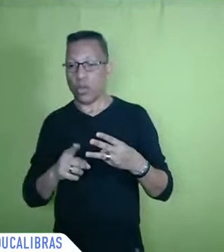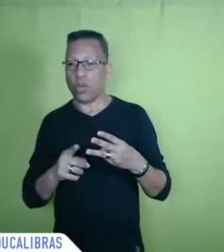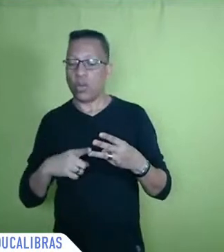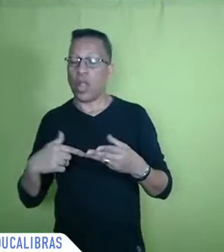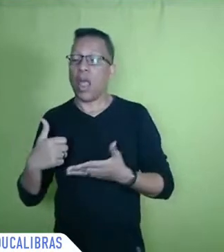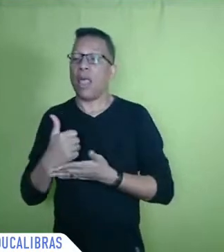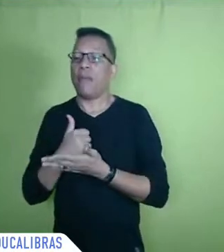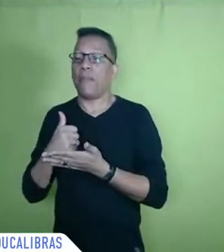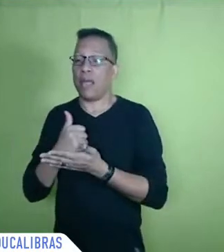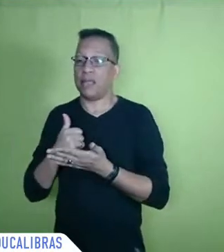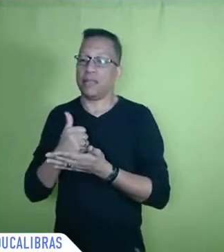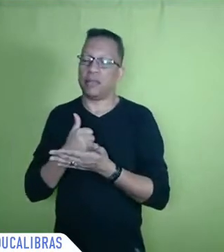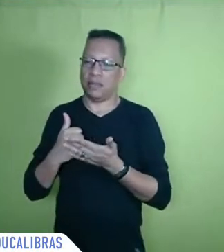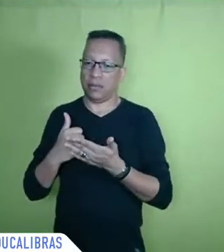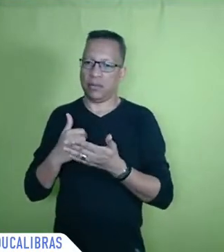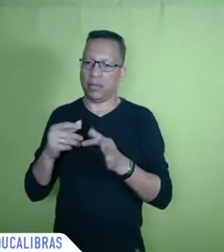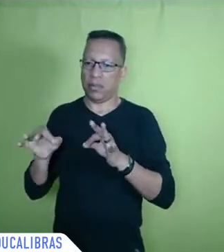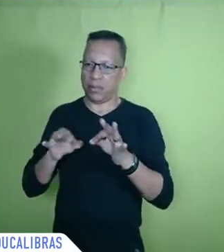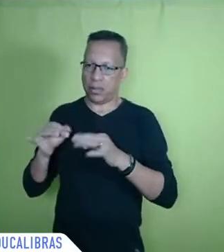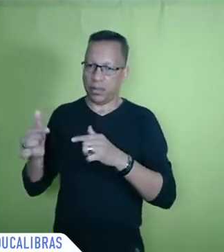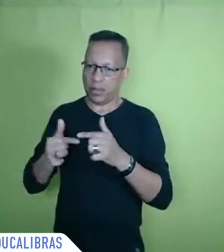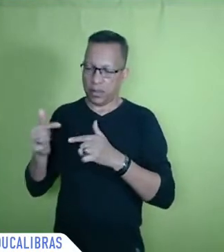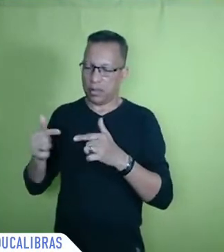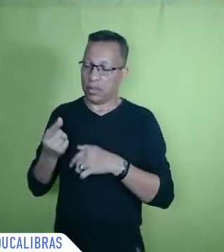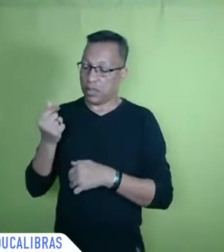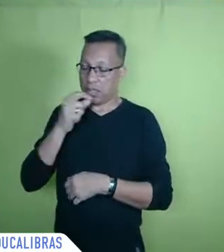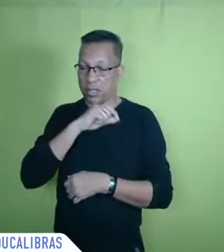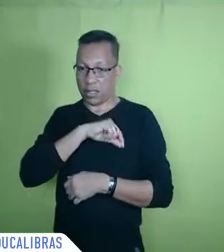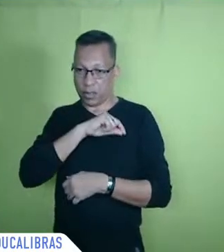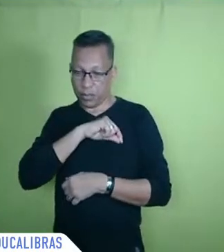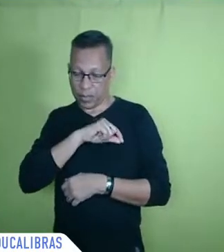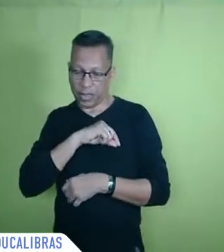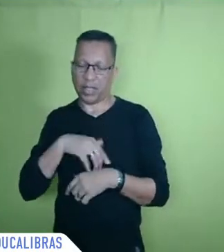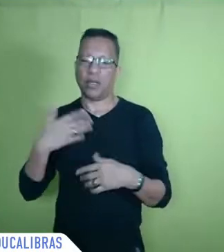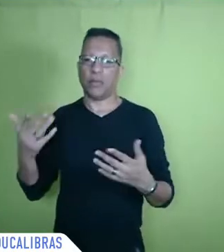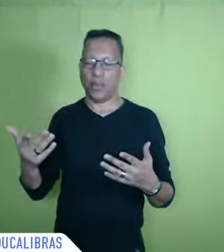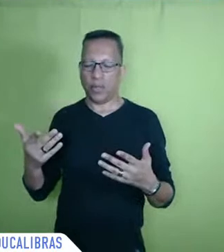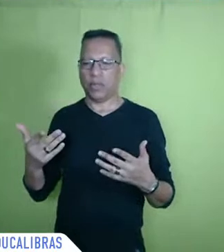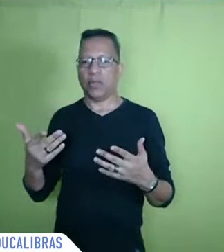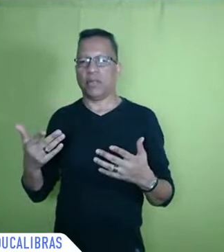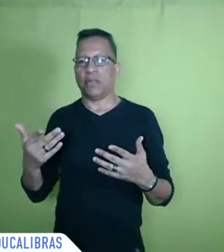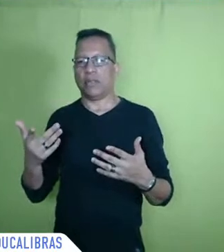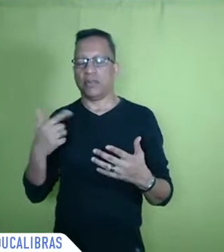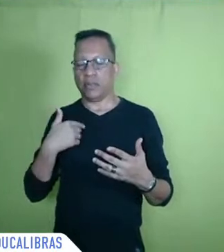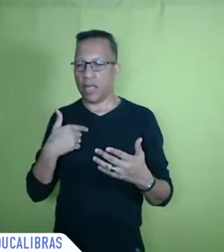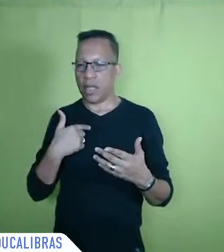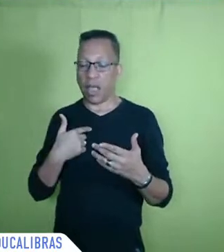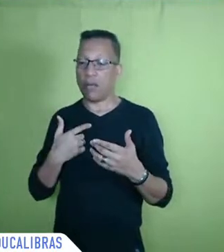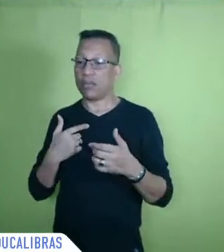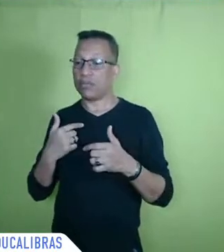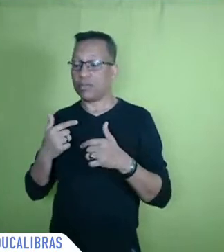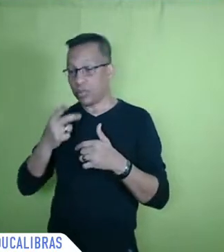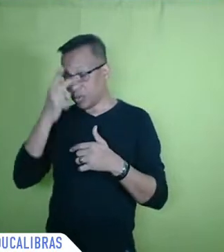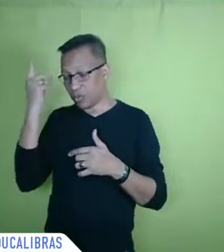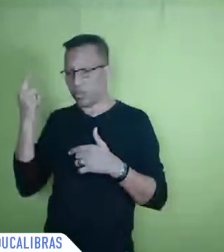employment. So you've got issues of informality, but that really depends on your country's economic and industrial